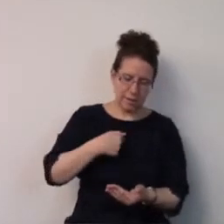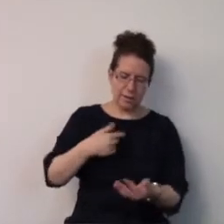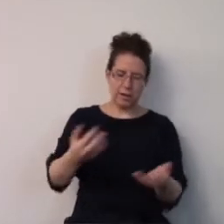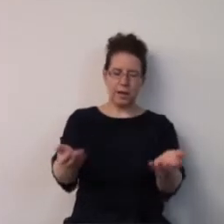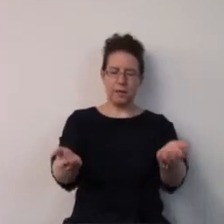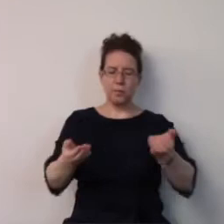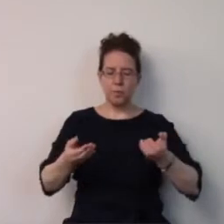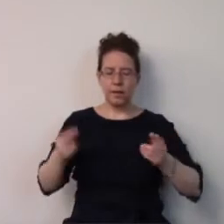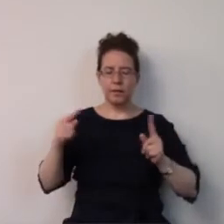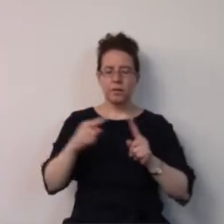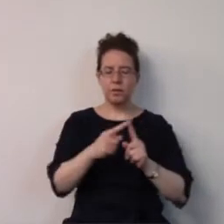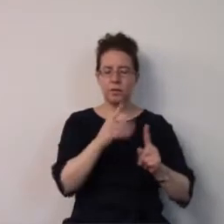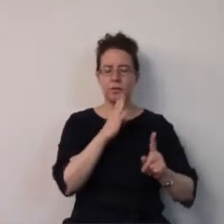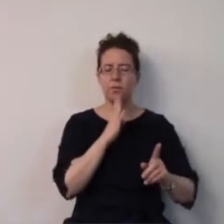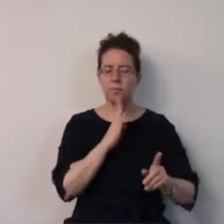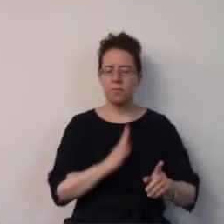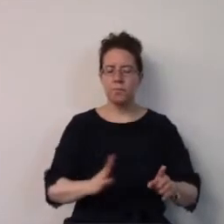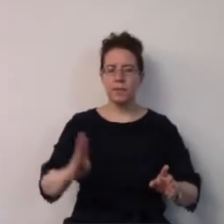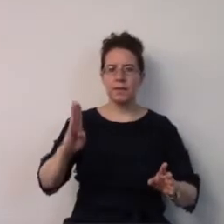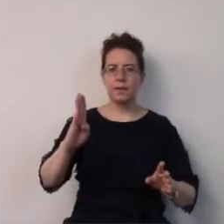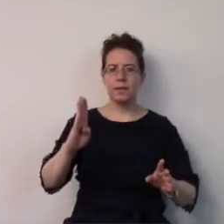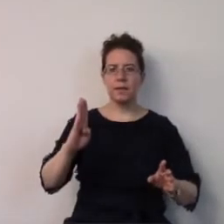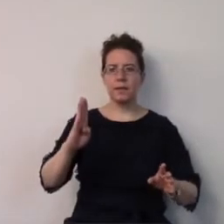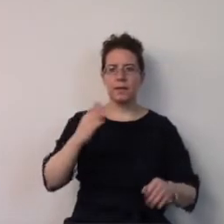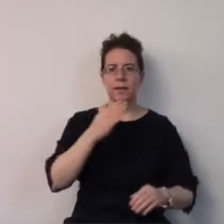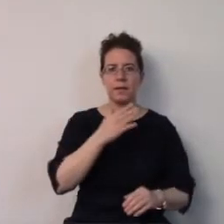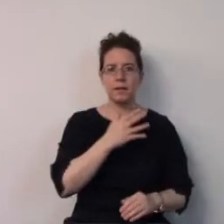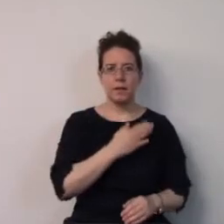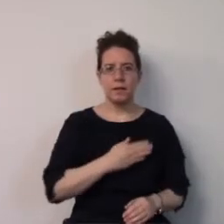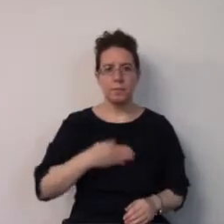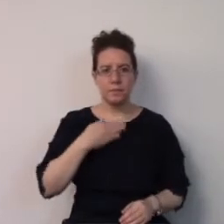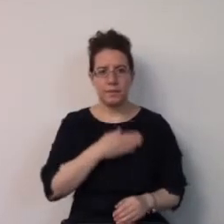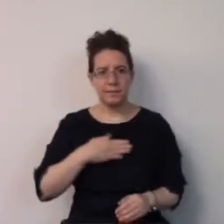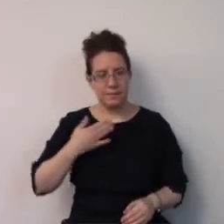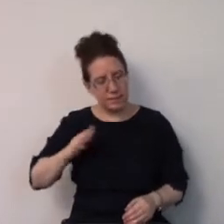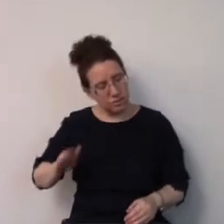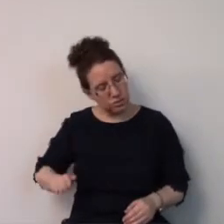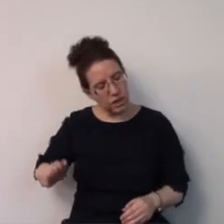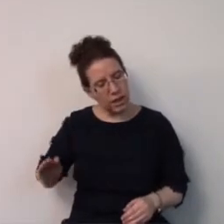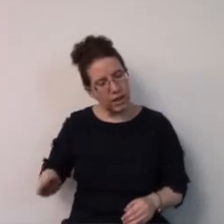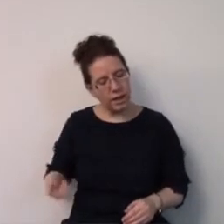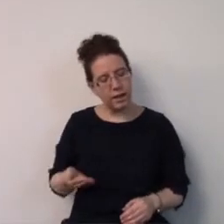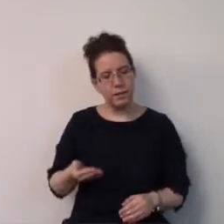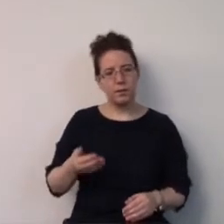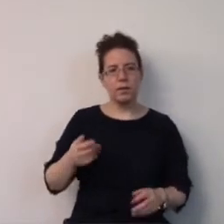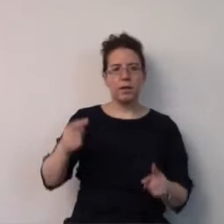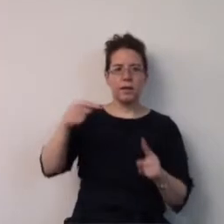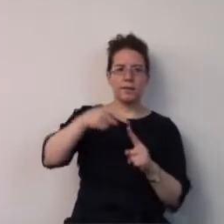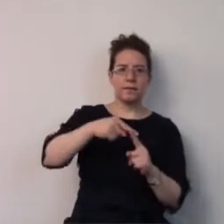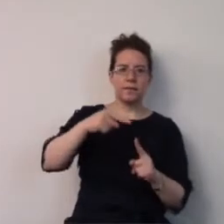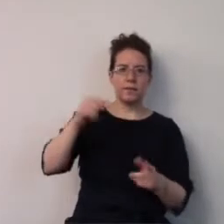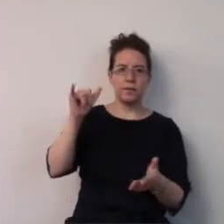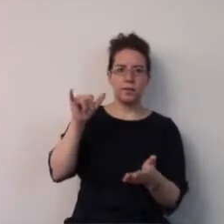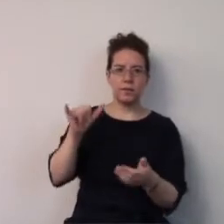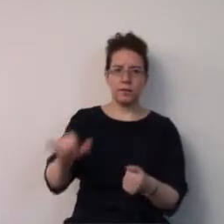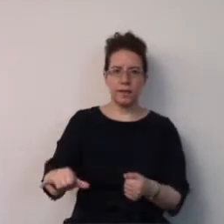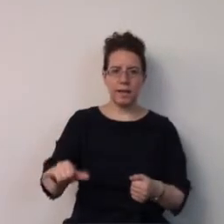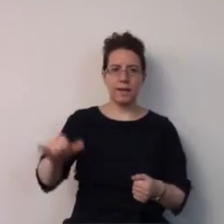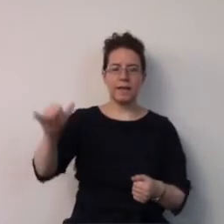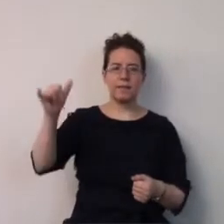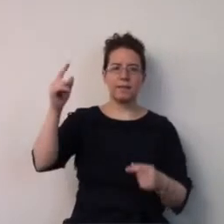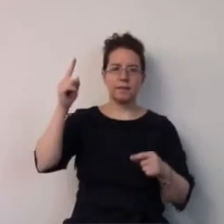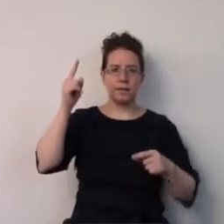that clutter and confuse. But standing firm,